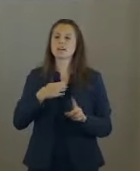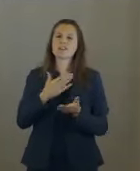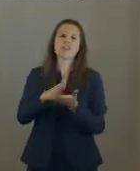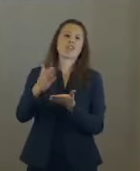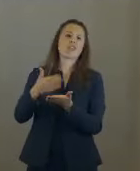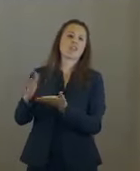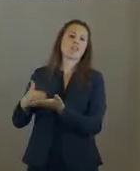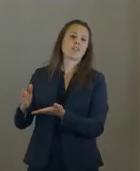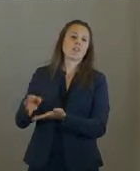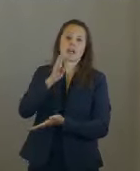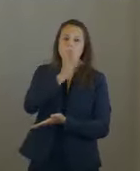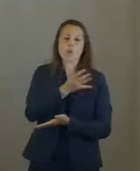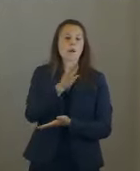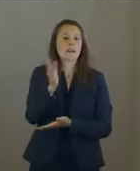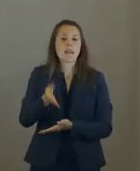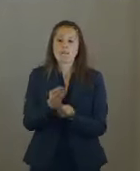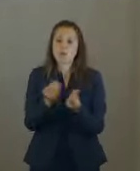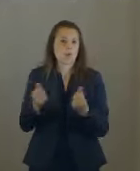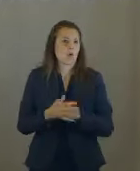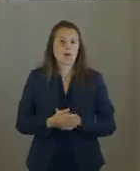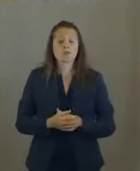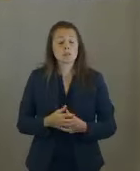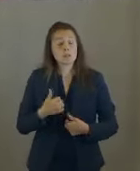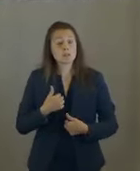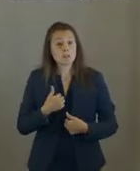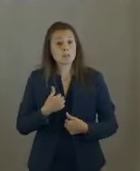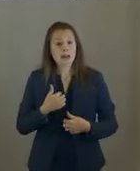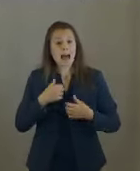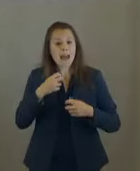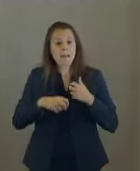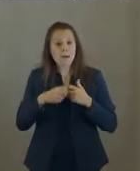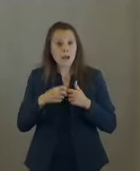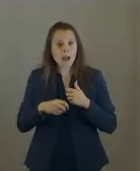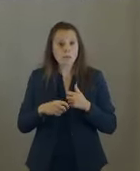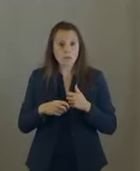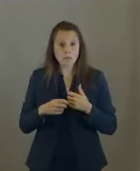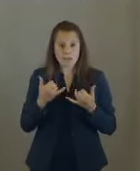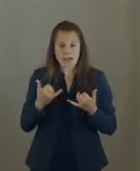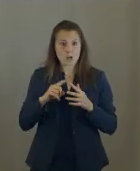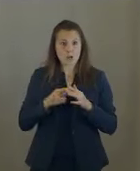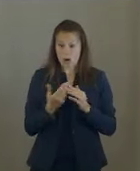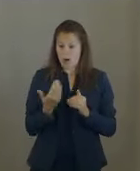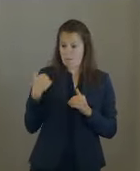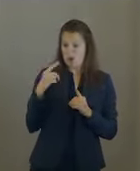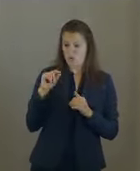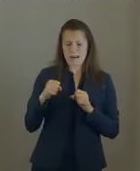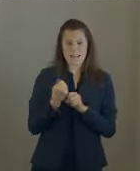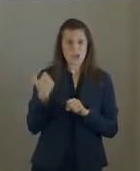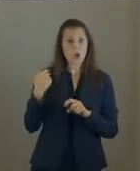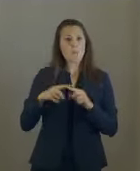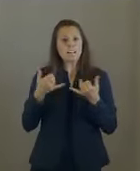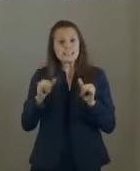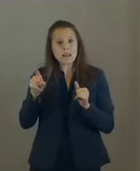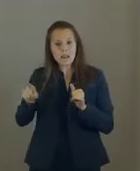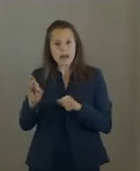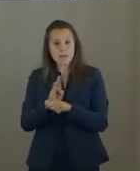just thrown away and it's never resolved. And I have an issue that 20 years later, they're still engaging in